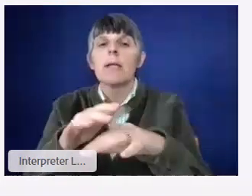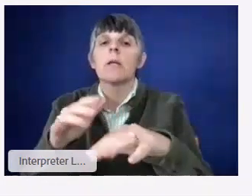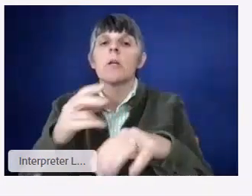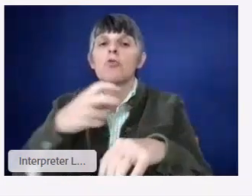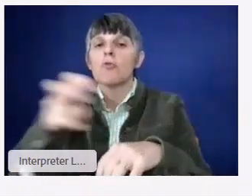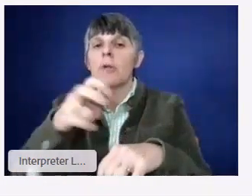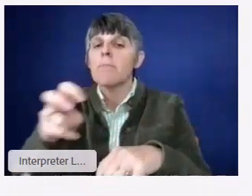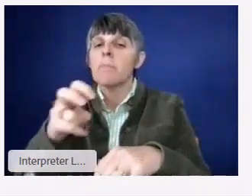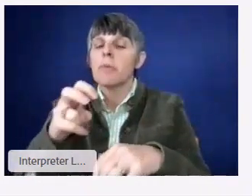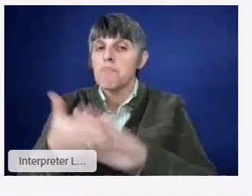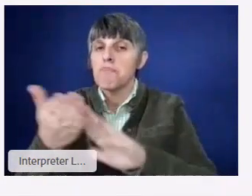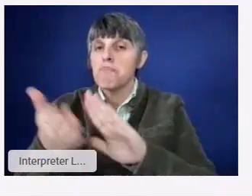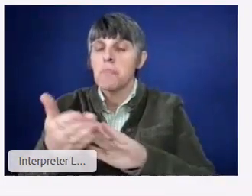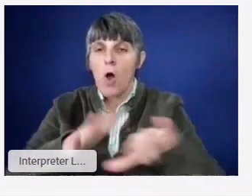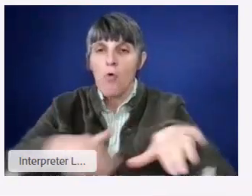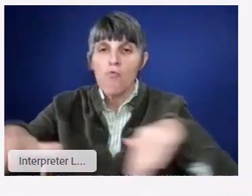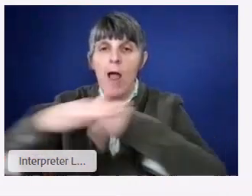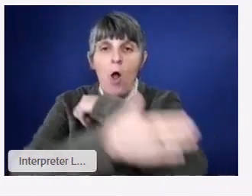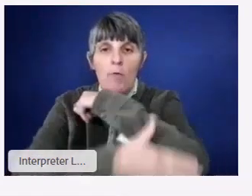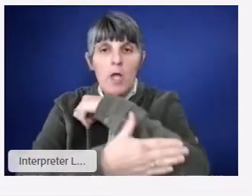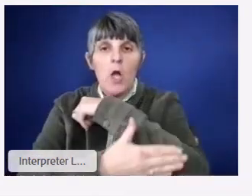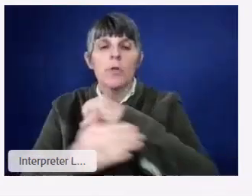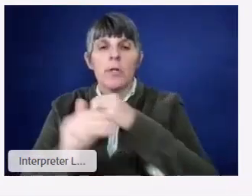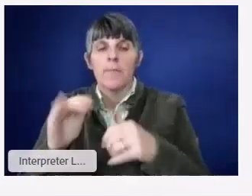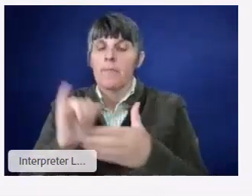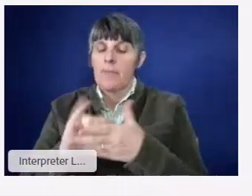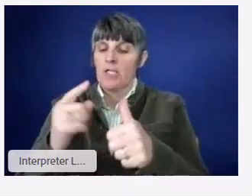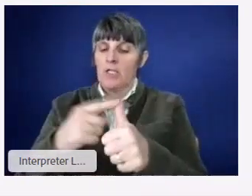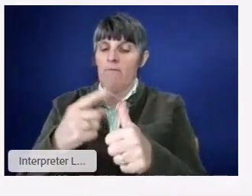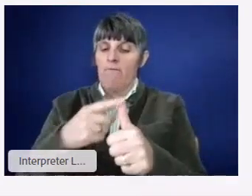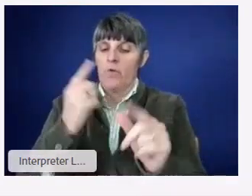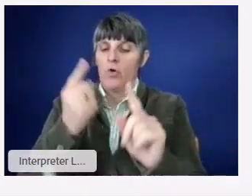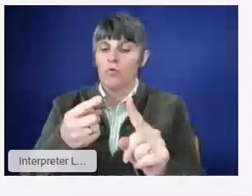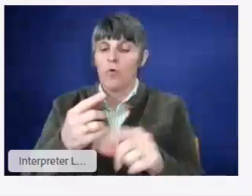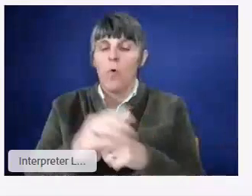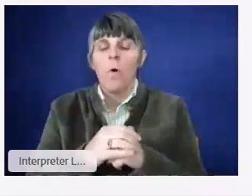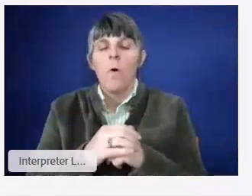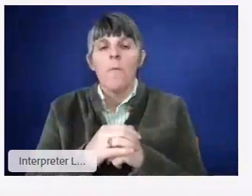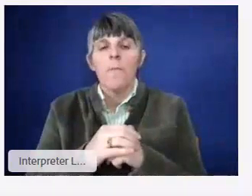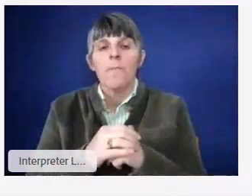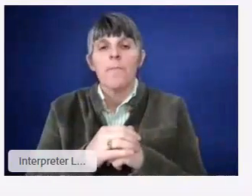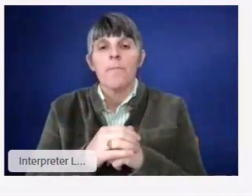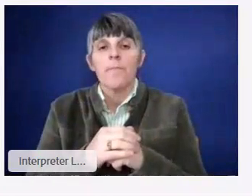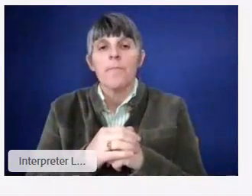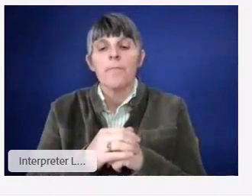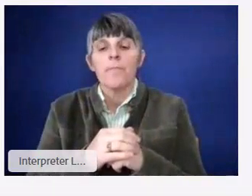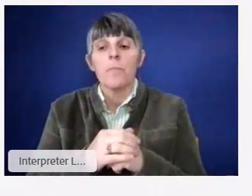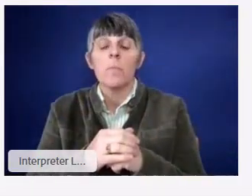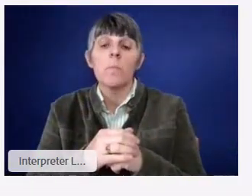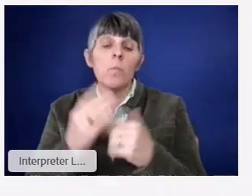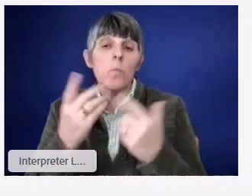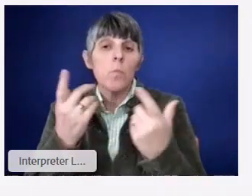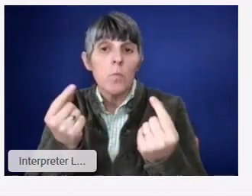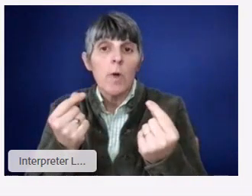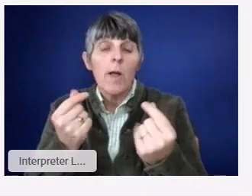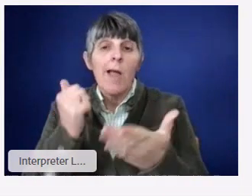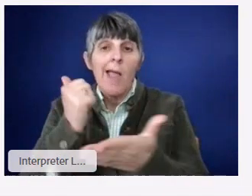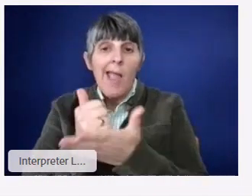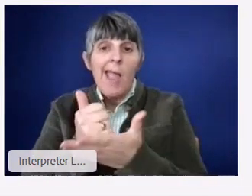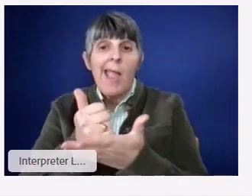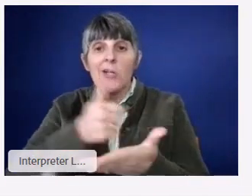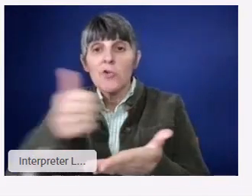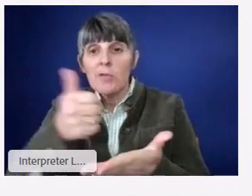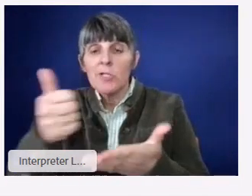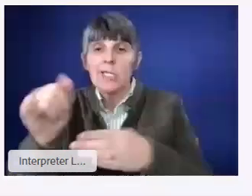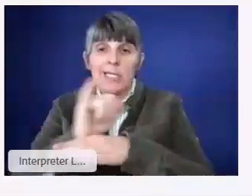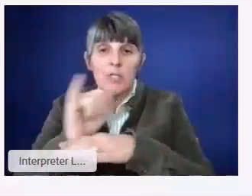nationwide. This is the first goal. that is aiming to assist transportation industry in